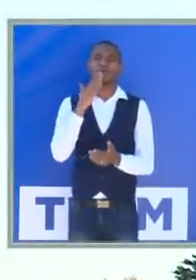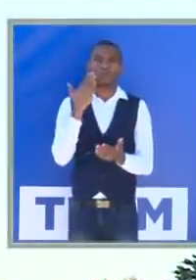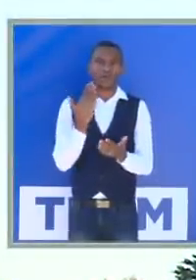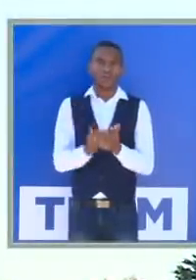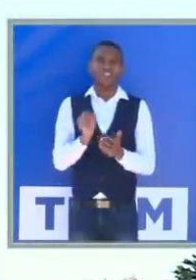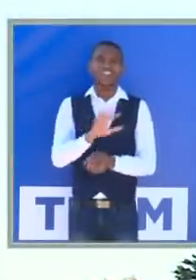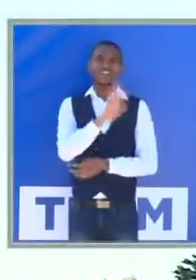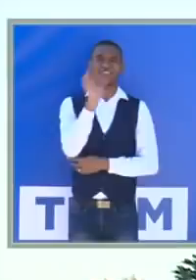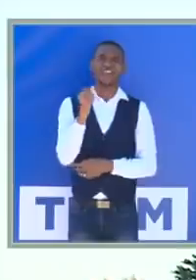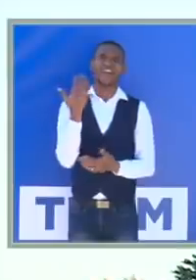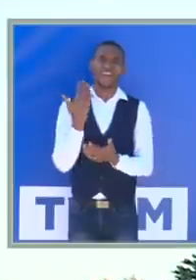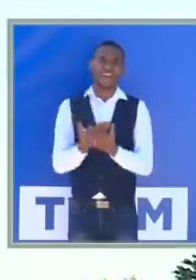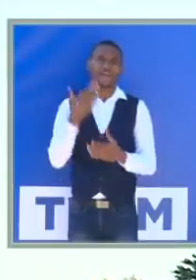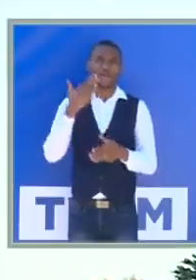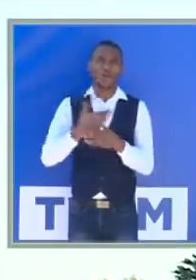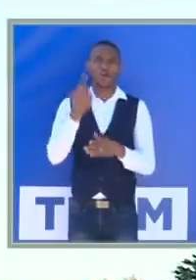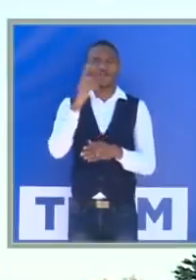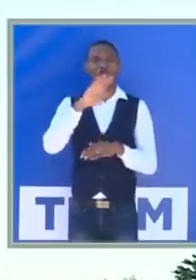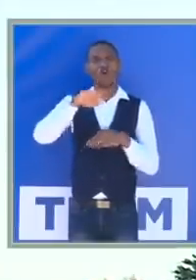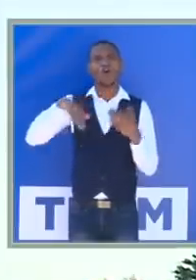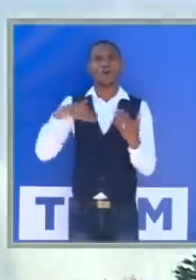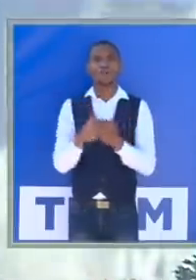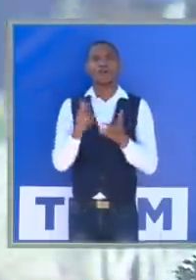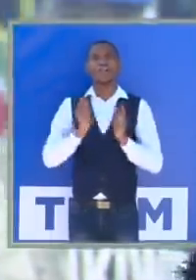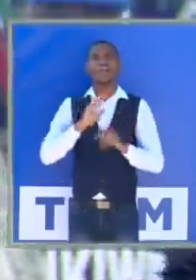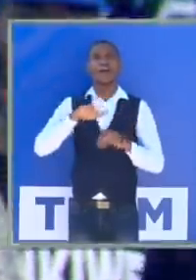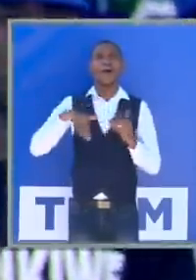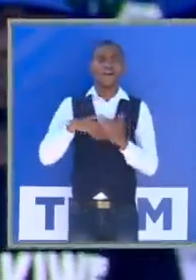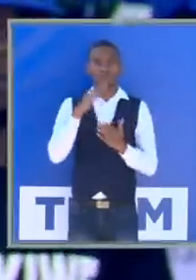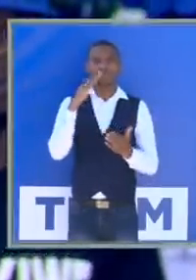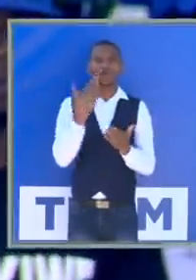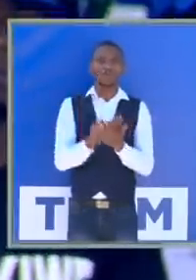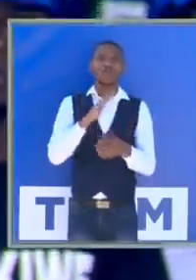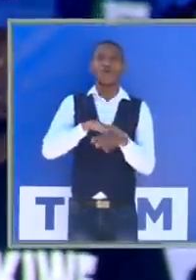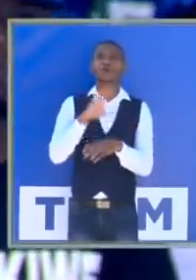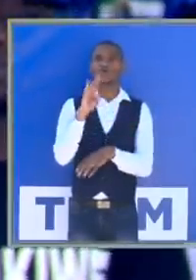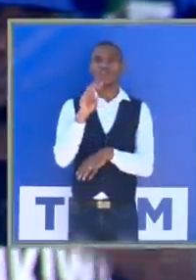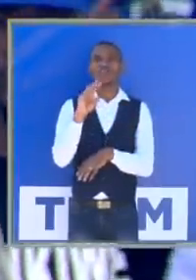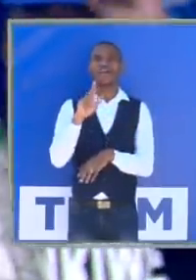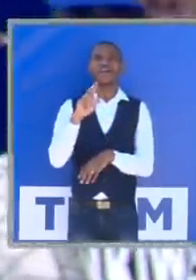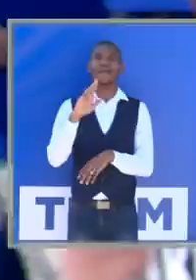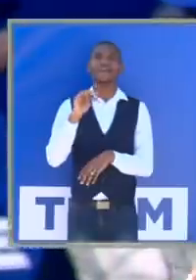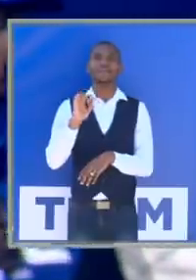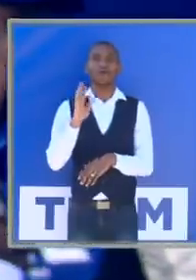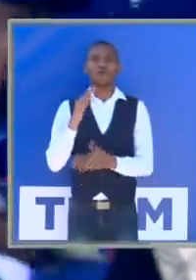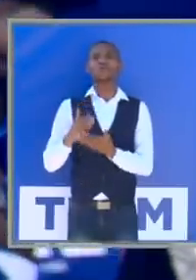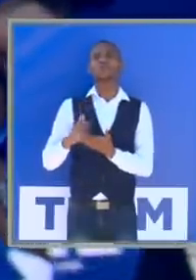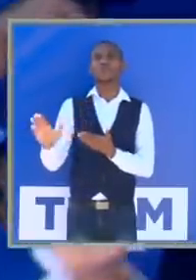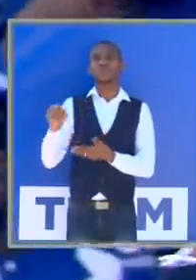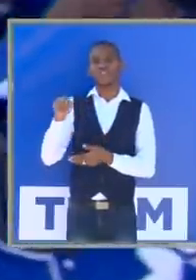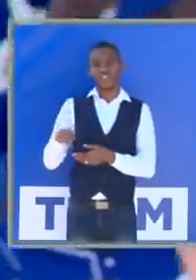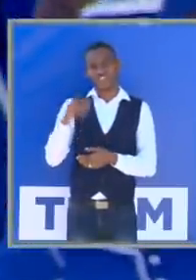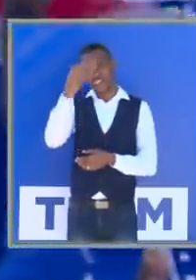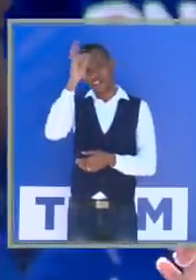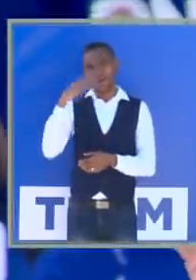that South Africa can work for all. But let us first prove it on Wednesday when we remove this government